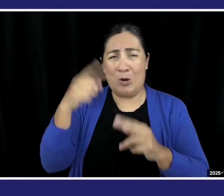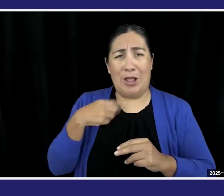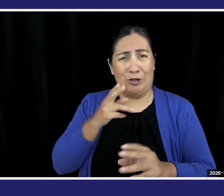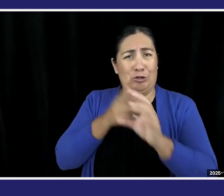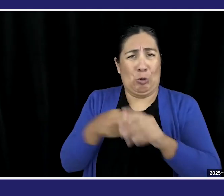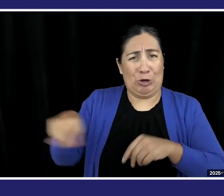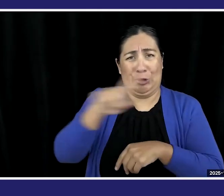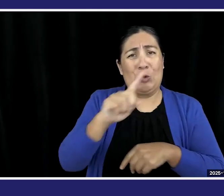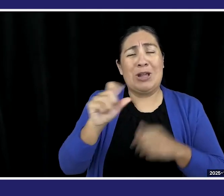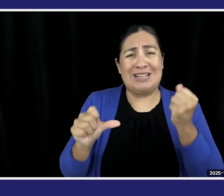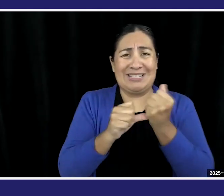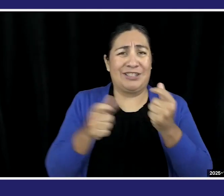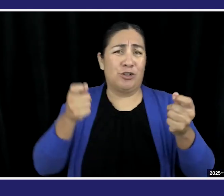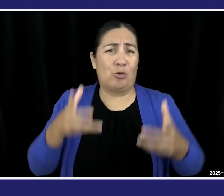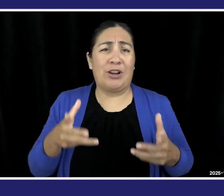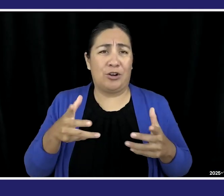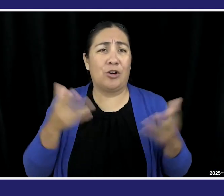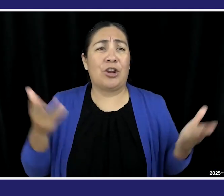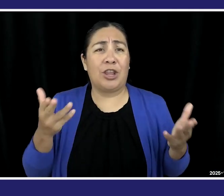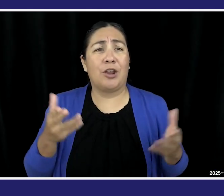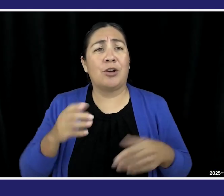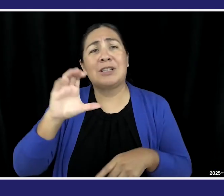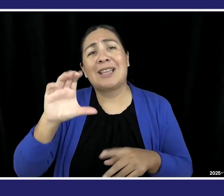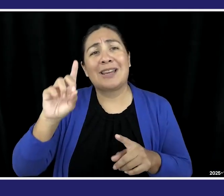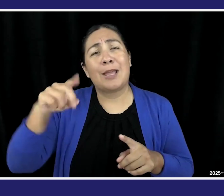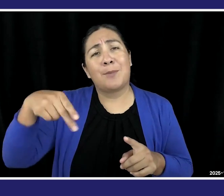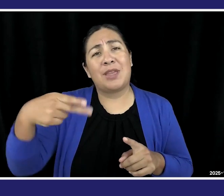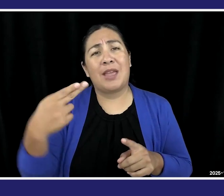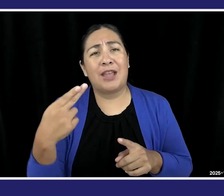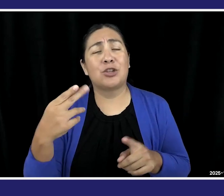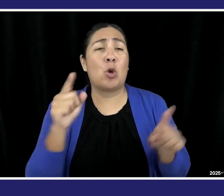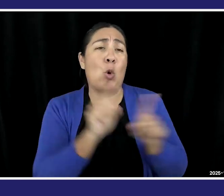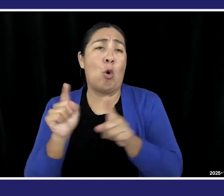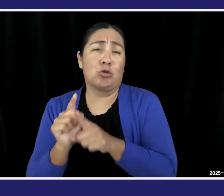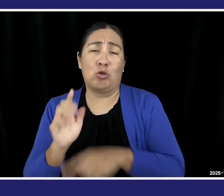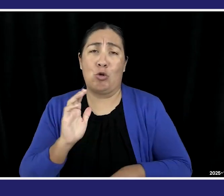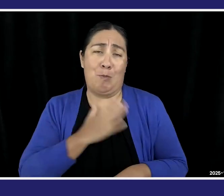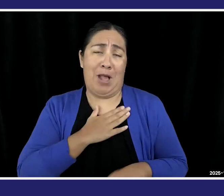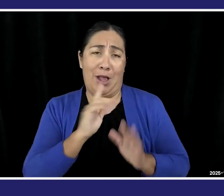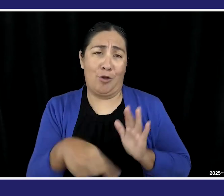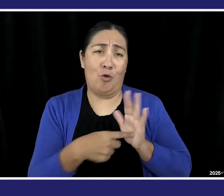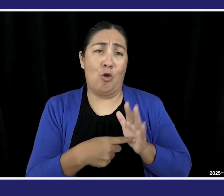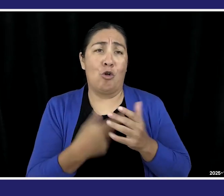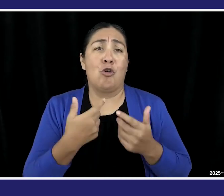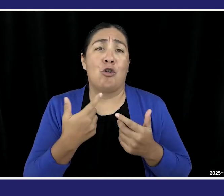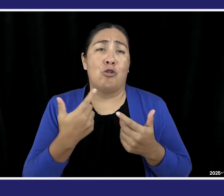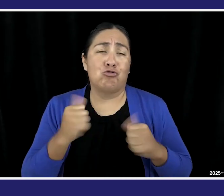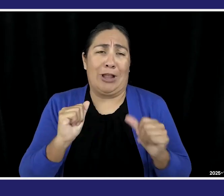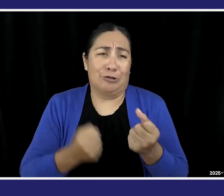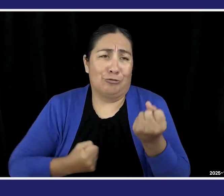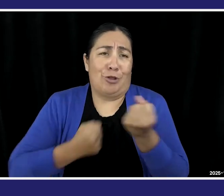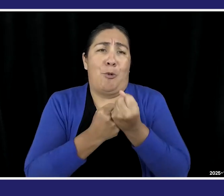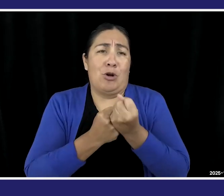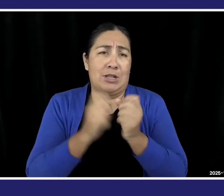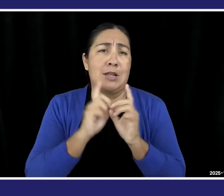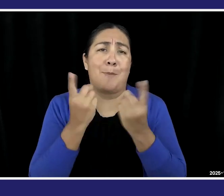of the California Department of Public Health. And in this role, I also support the department's effort to protect and promote the health of all